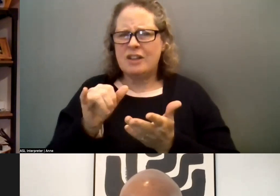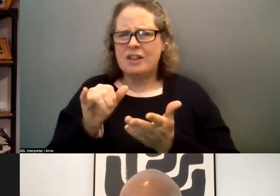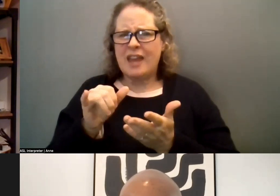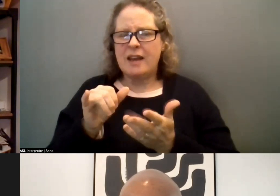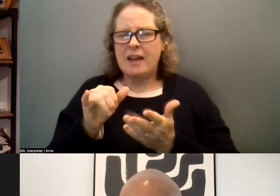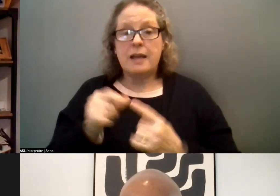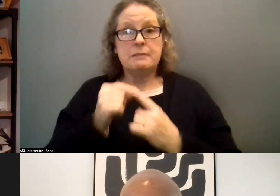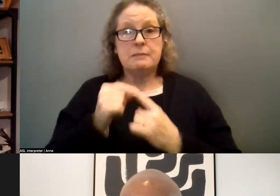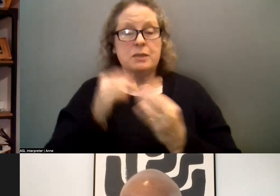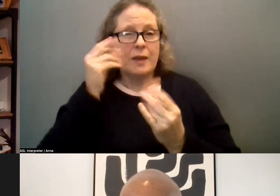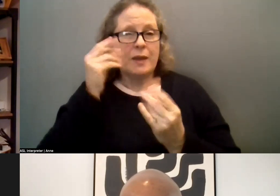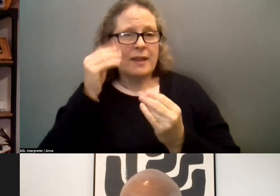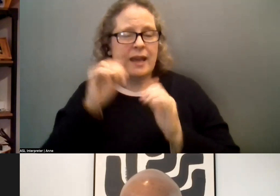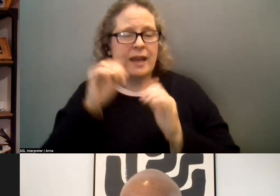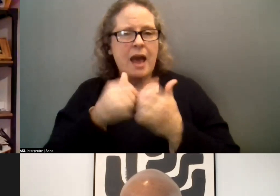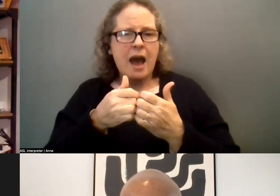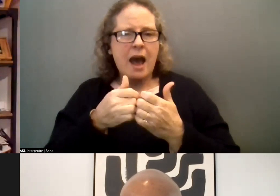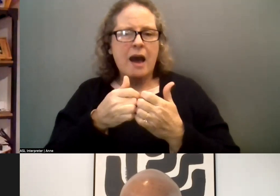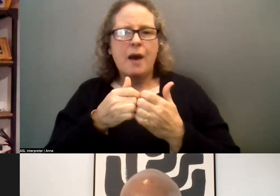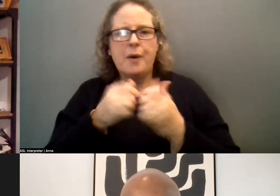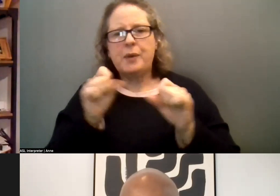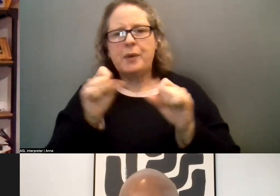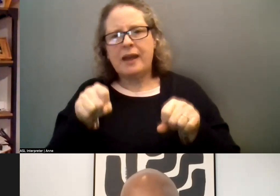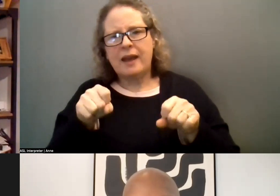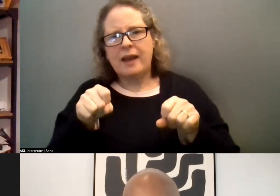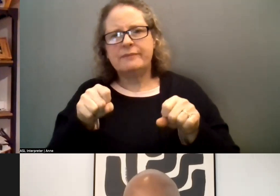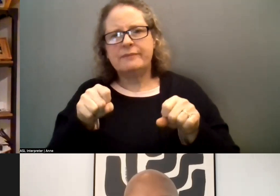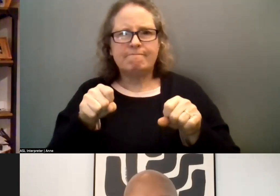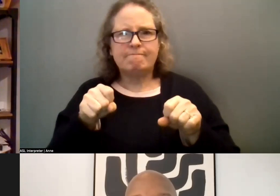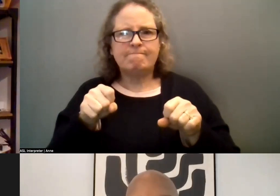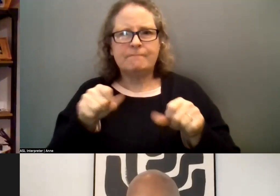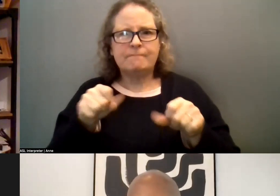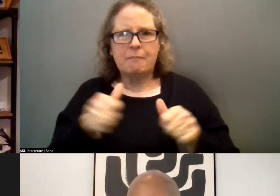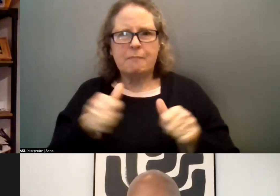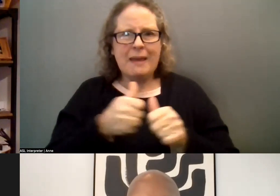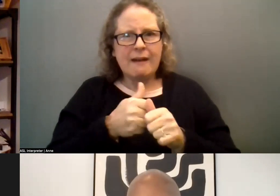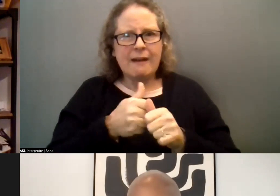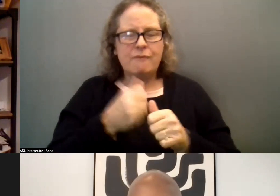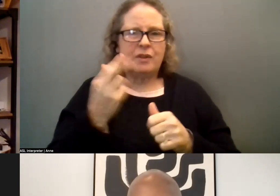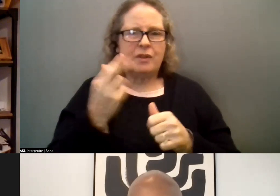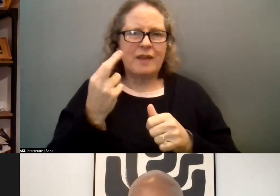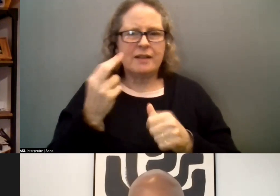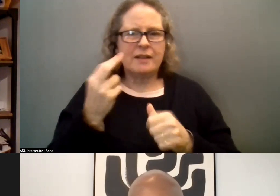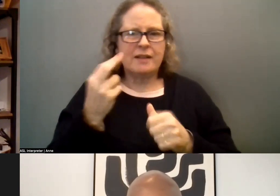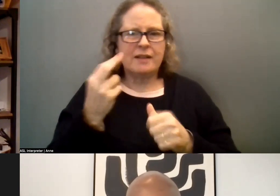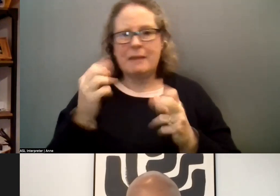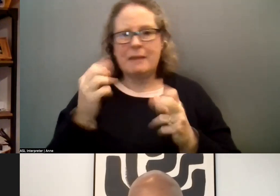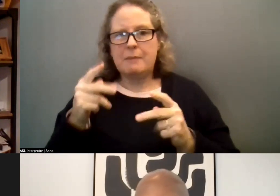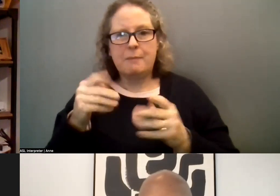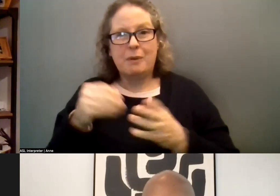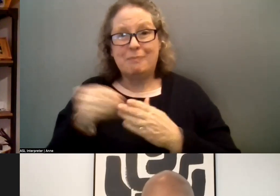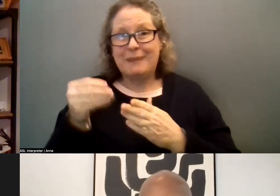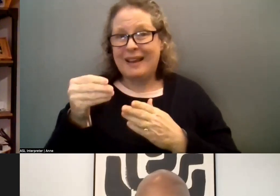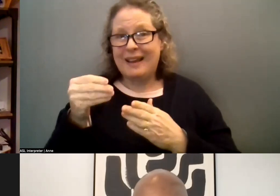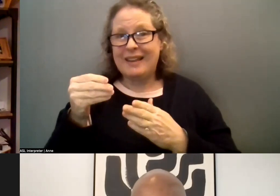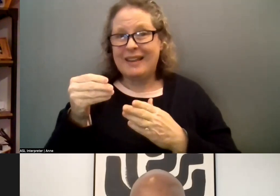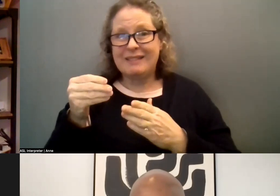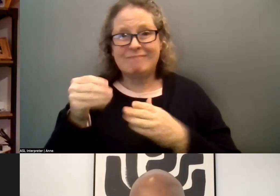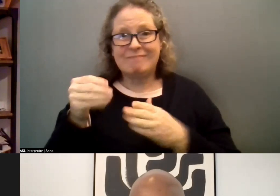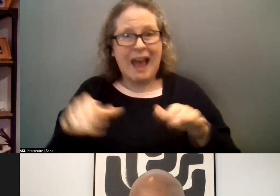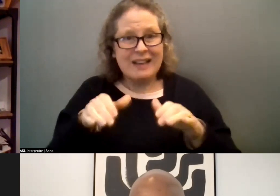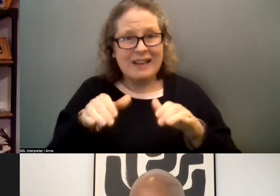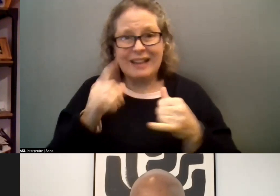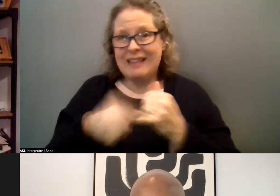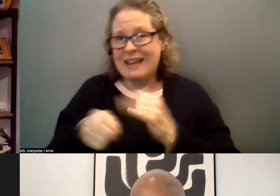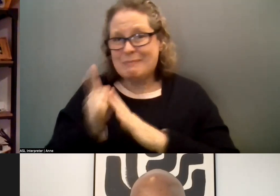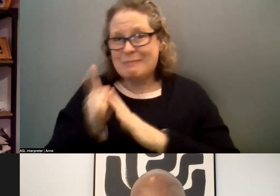ways to make up for the fact that so many people are acting last minute. If you can capitalize on that fear